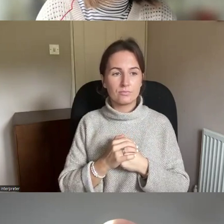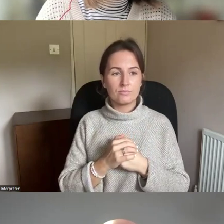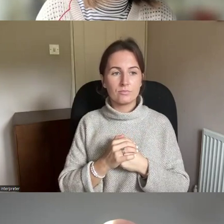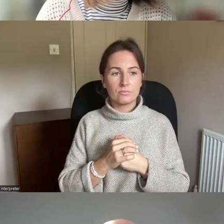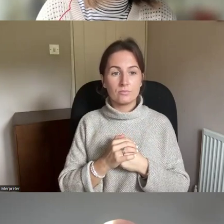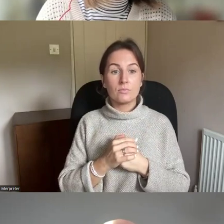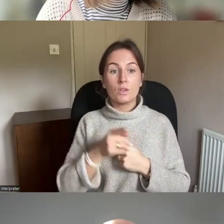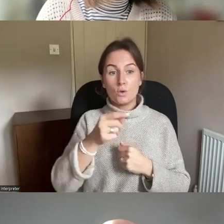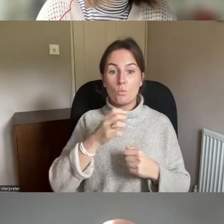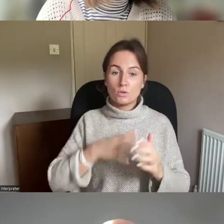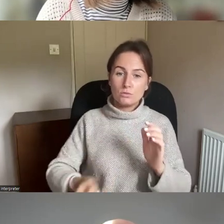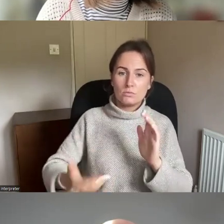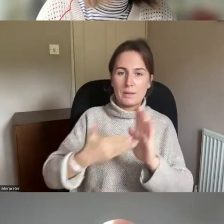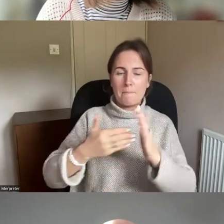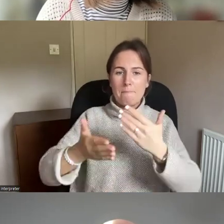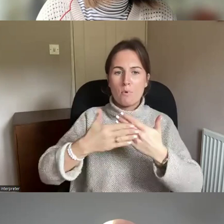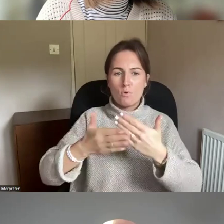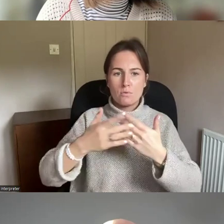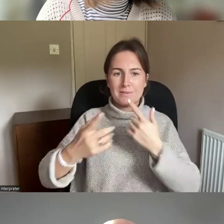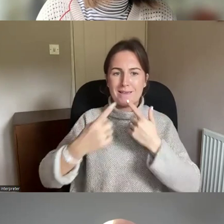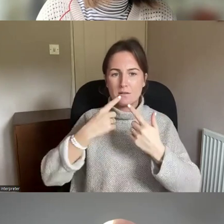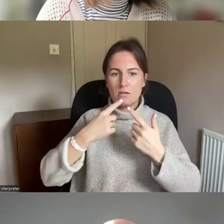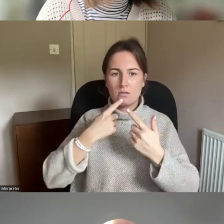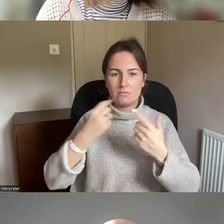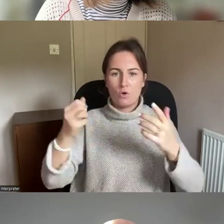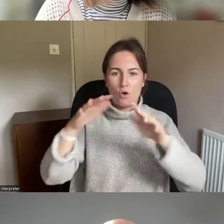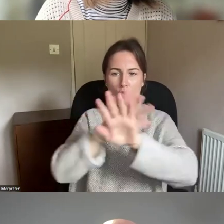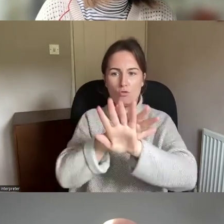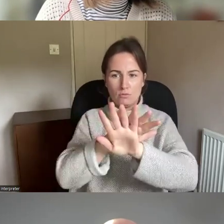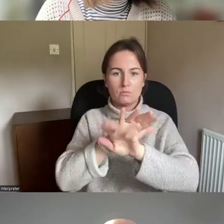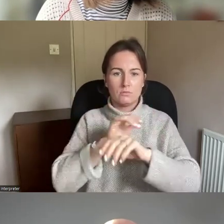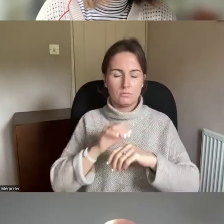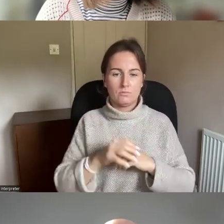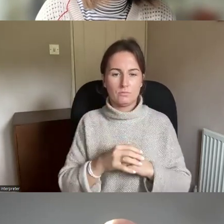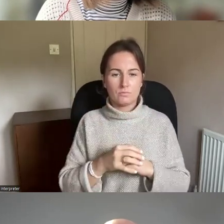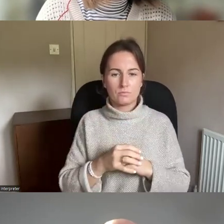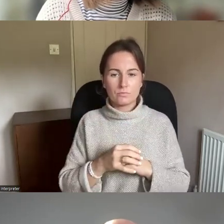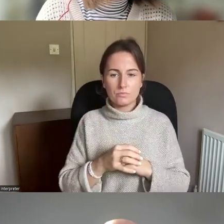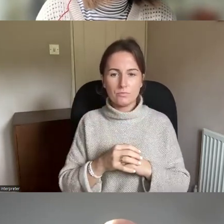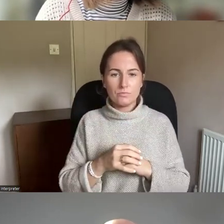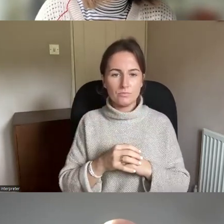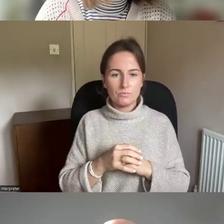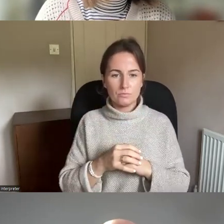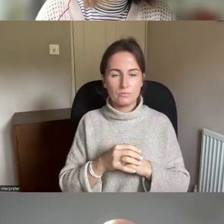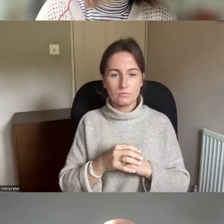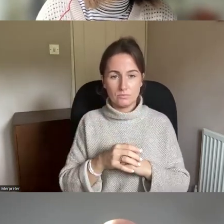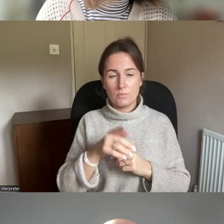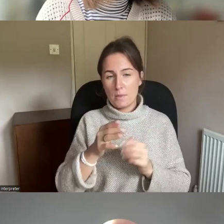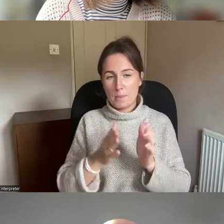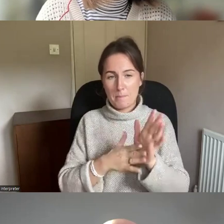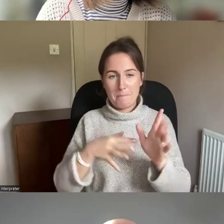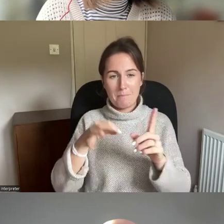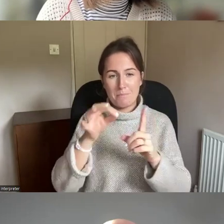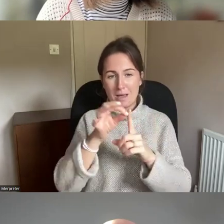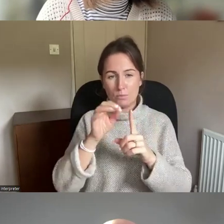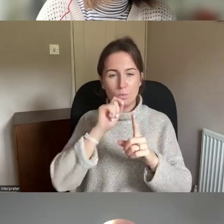overlay some data, I will do that. And the map will render as normal, but it will